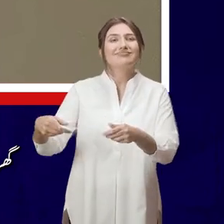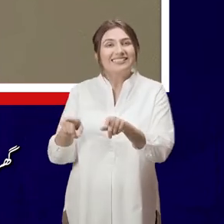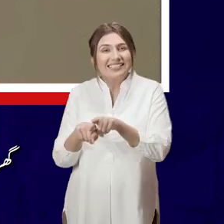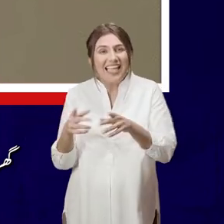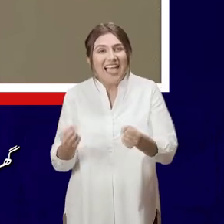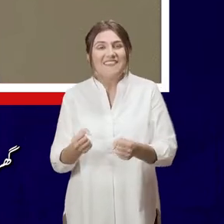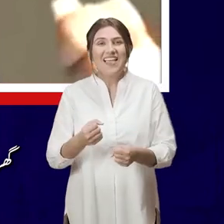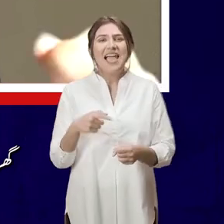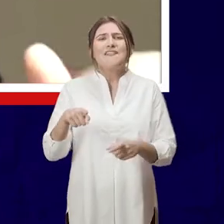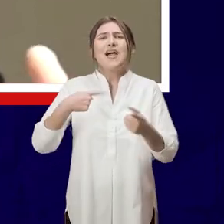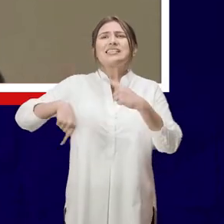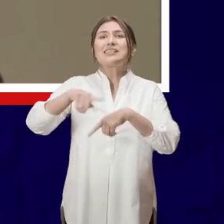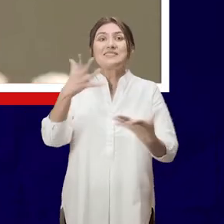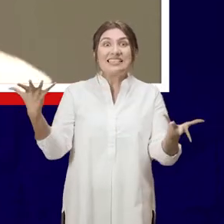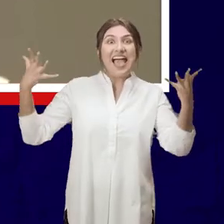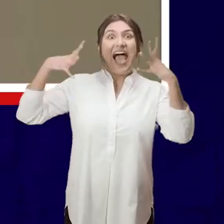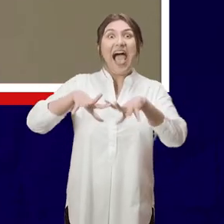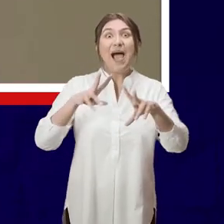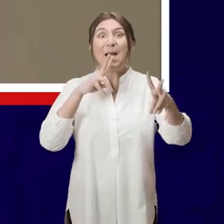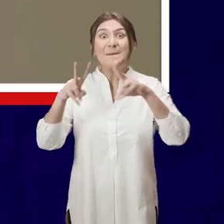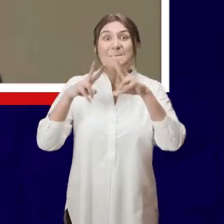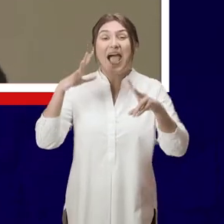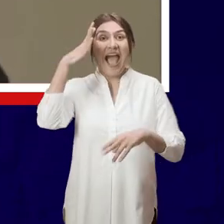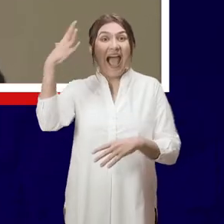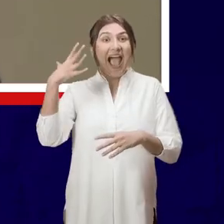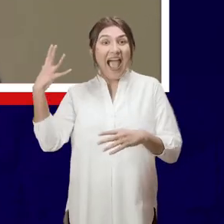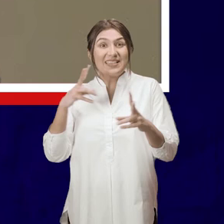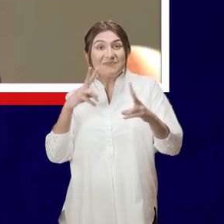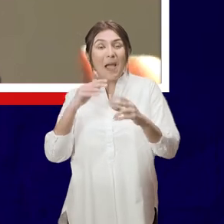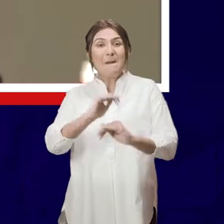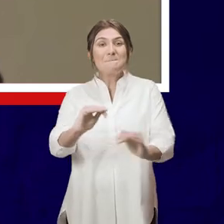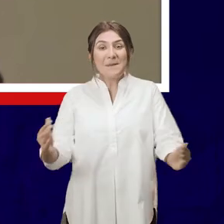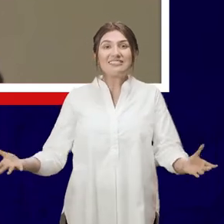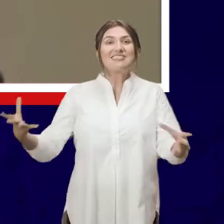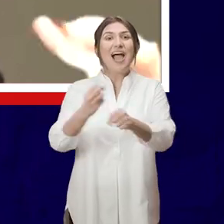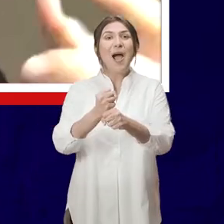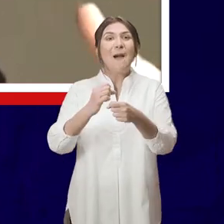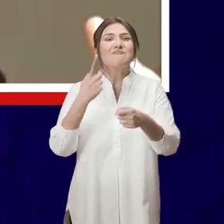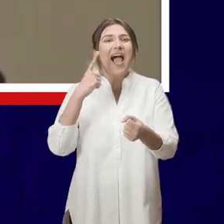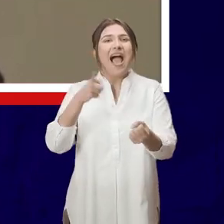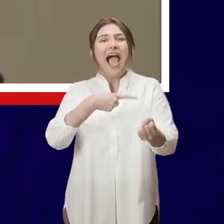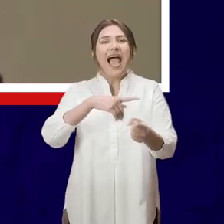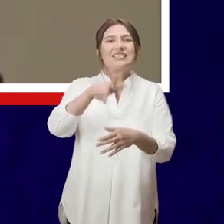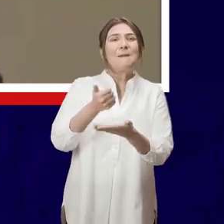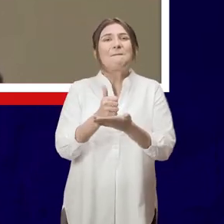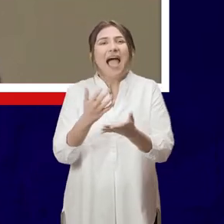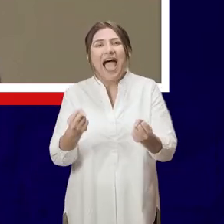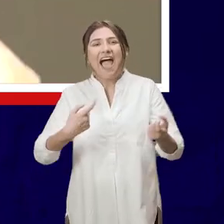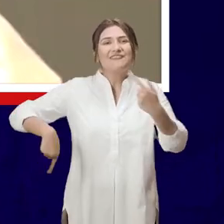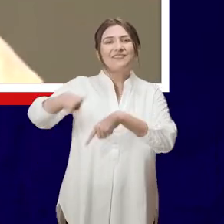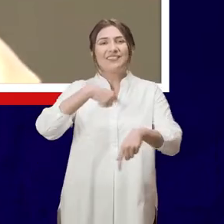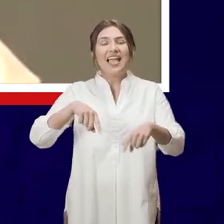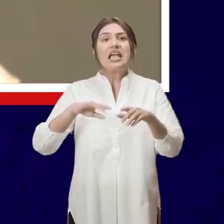It became a social platform. Stories were being told. Children were gathering around. And more they started to use it